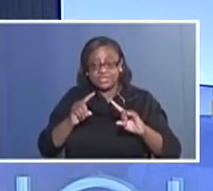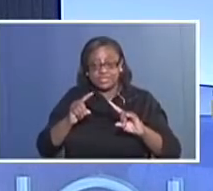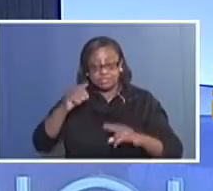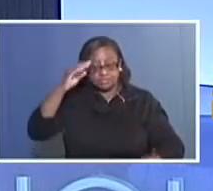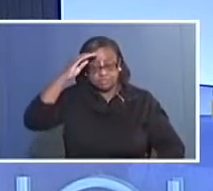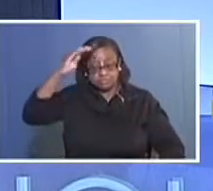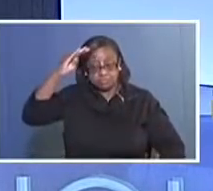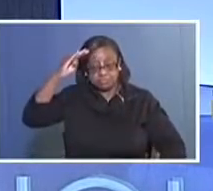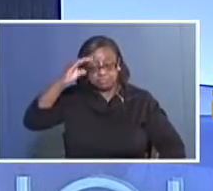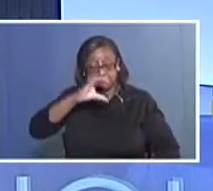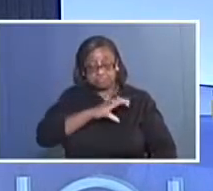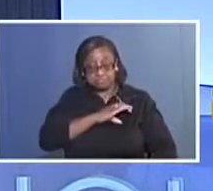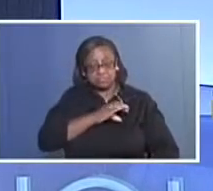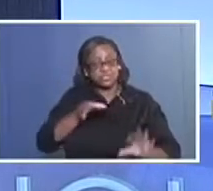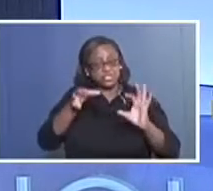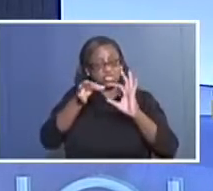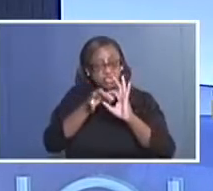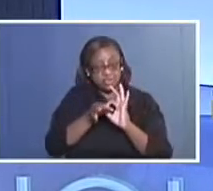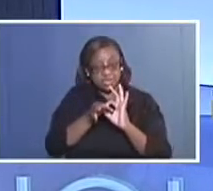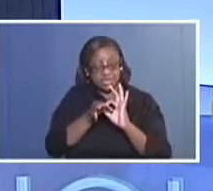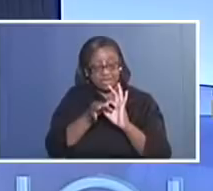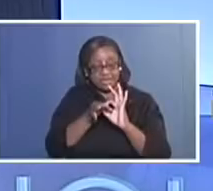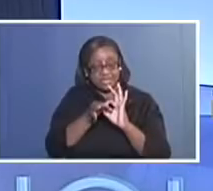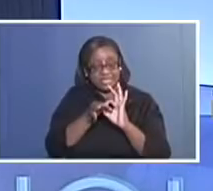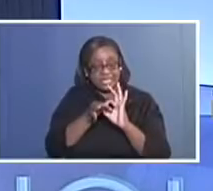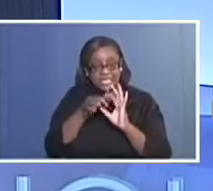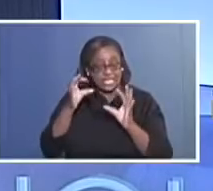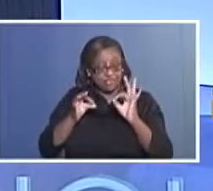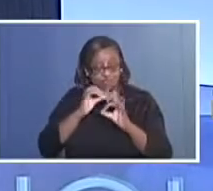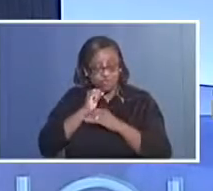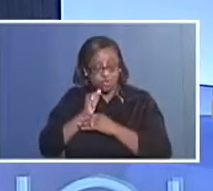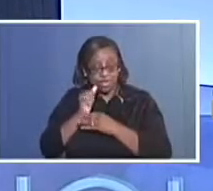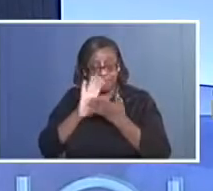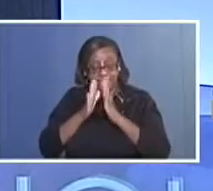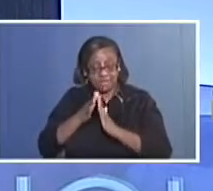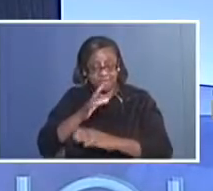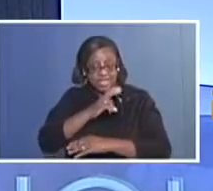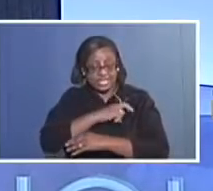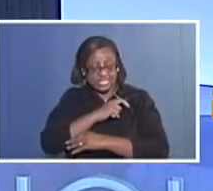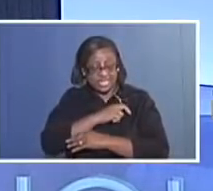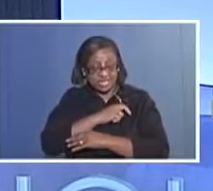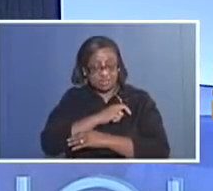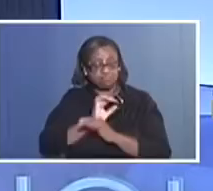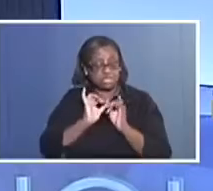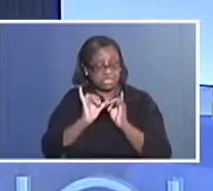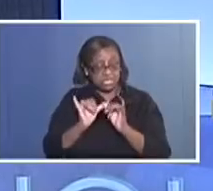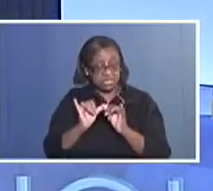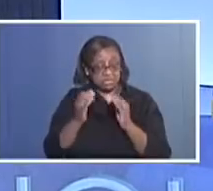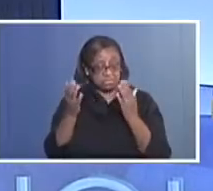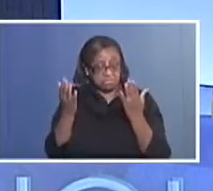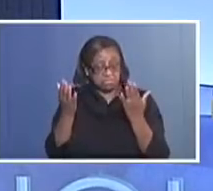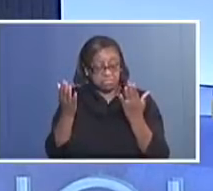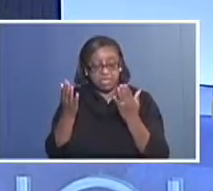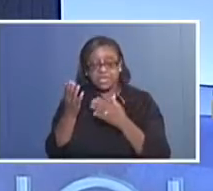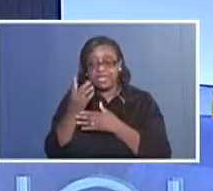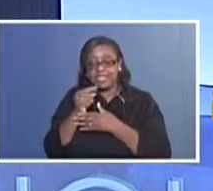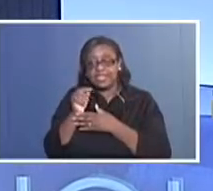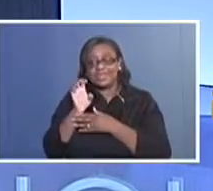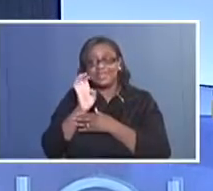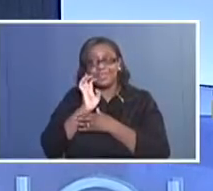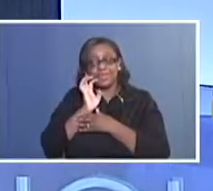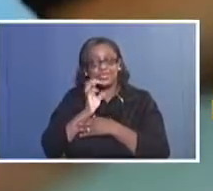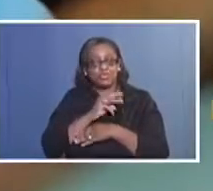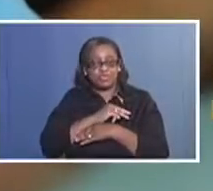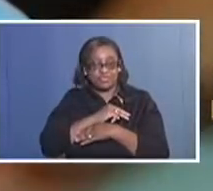what is even the likelihood of getting recruited if you haven't gotten a COVID-19 vaccine? Cleopatra Murphy has the